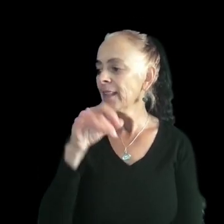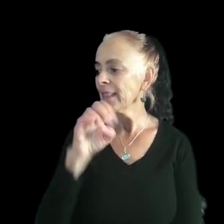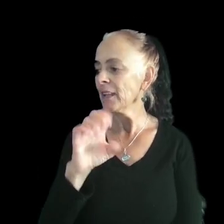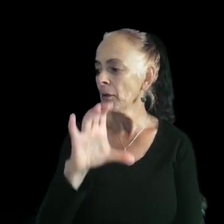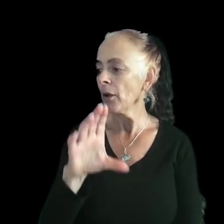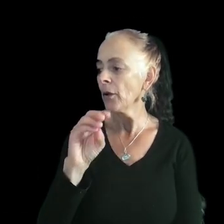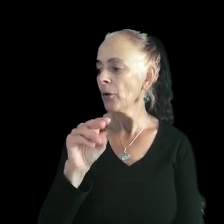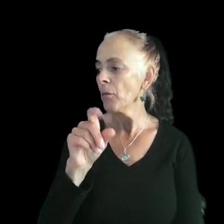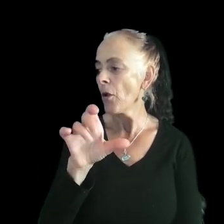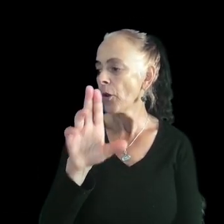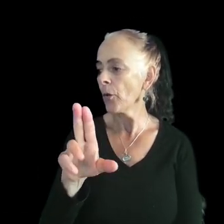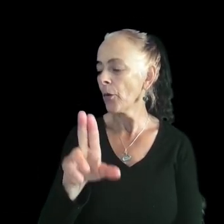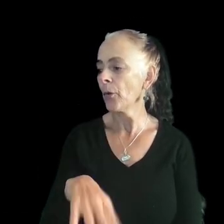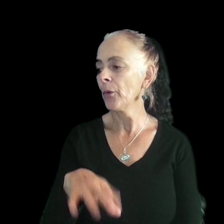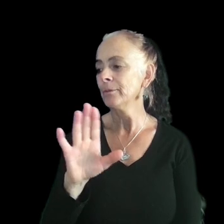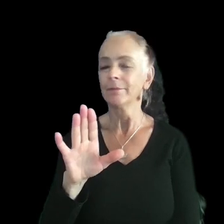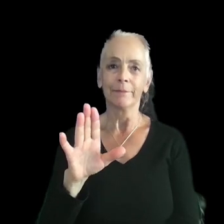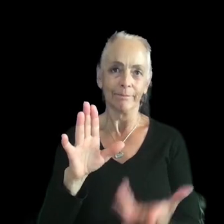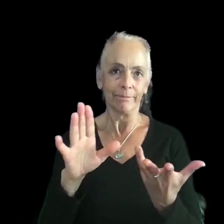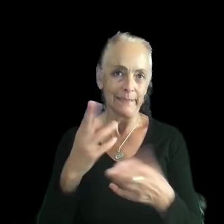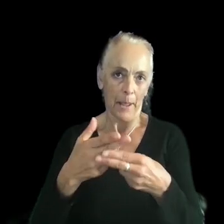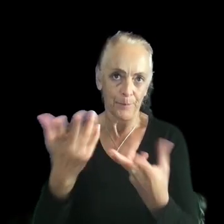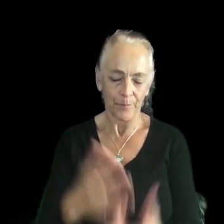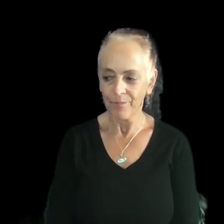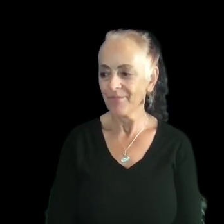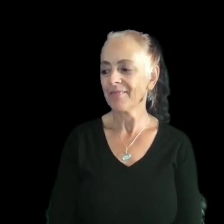it's my twitter good usability like that